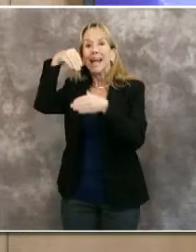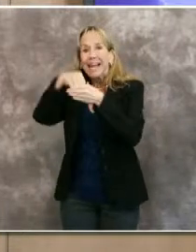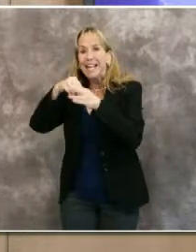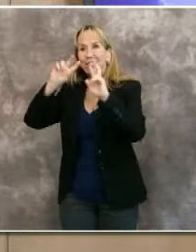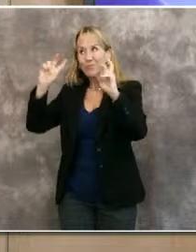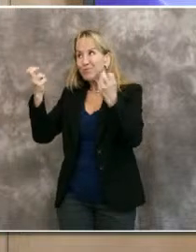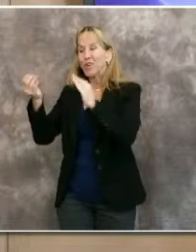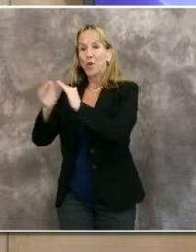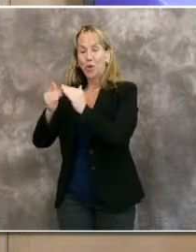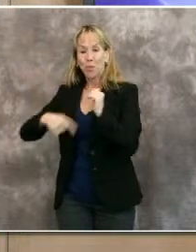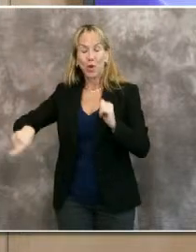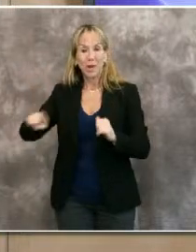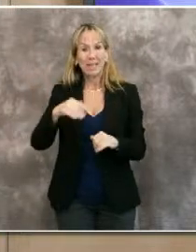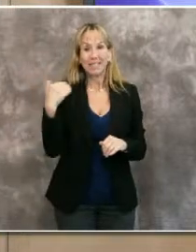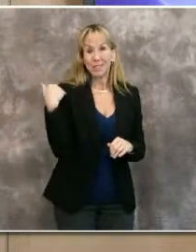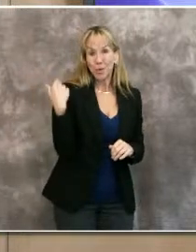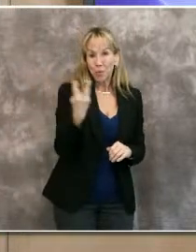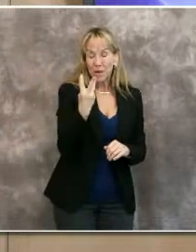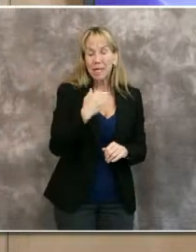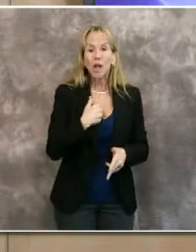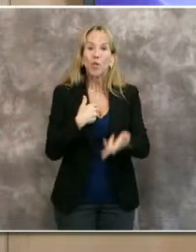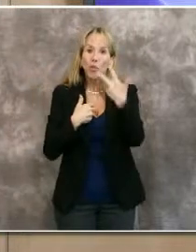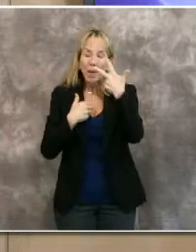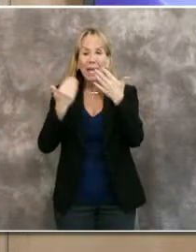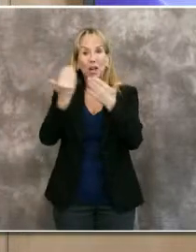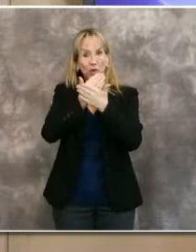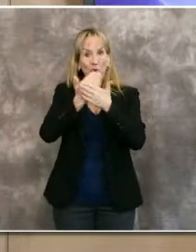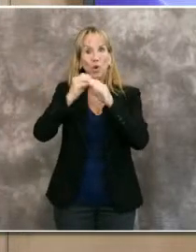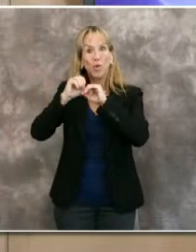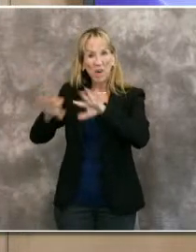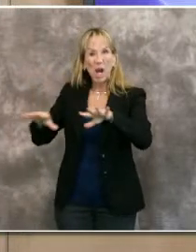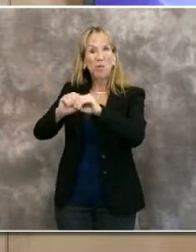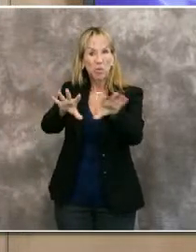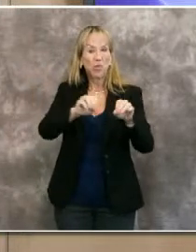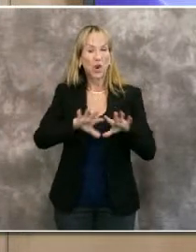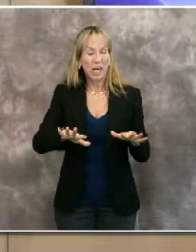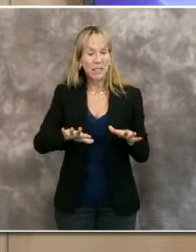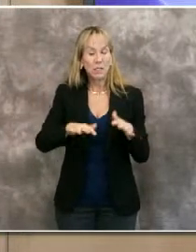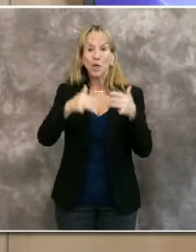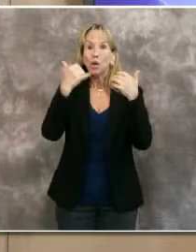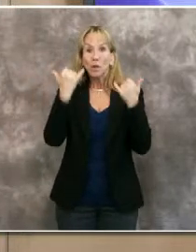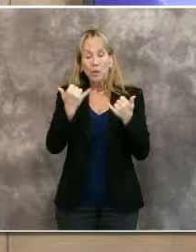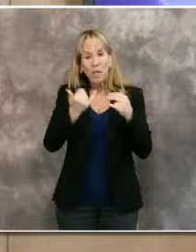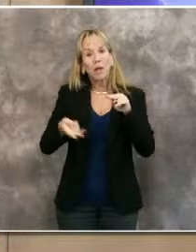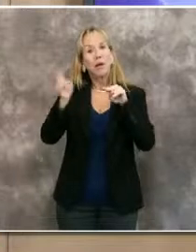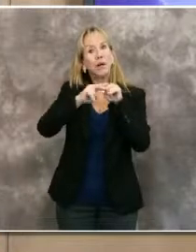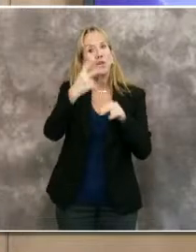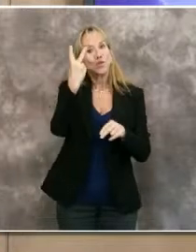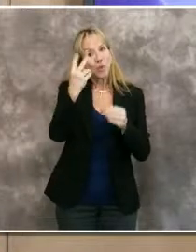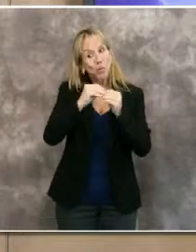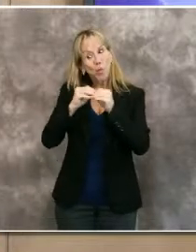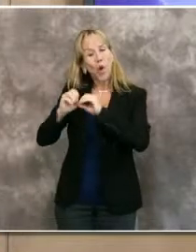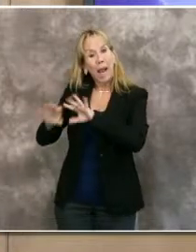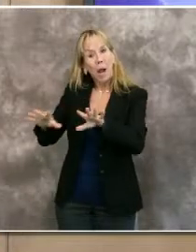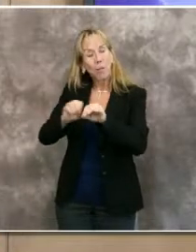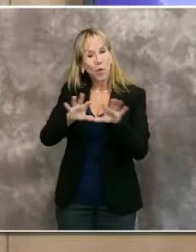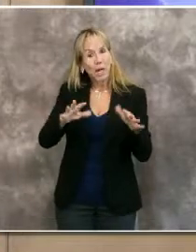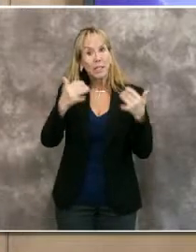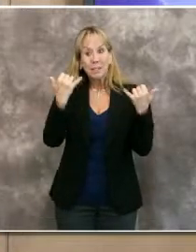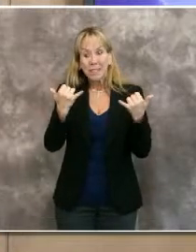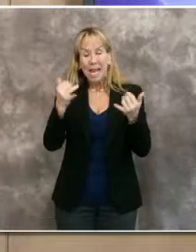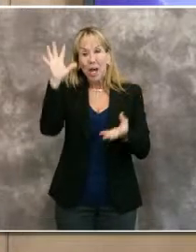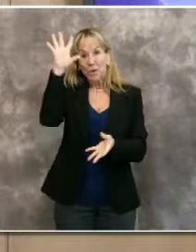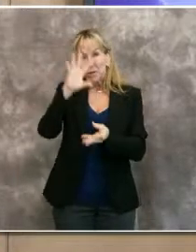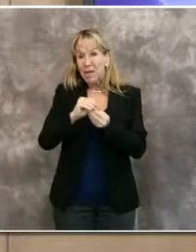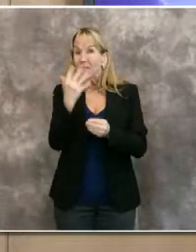3 community outbreaks, new community outbreaks in the preceding 7 days. Today, we have 2 more outbreaks. That brings us to a total